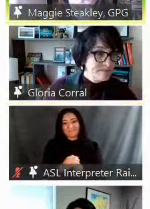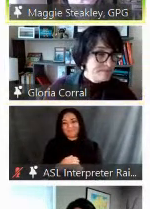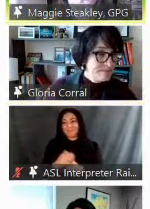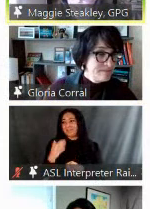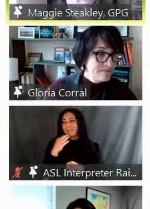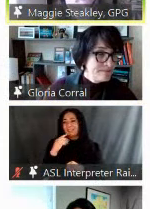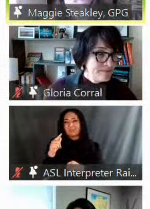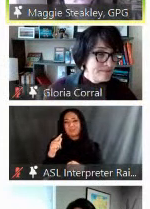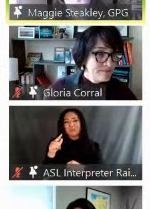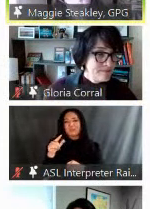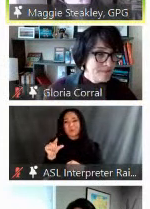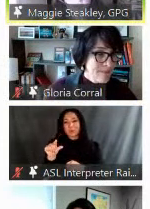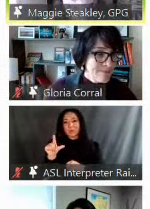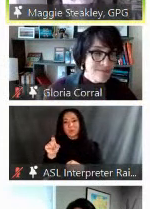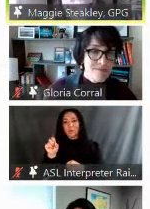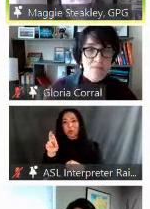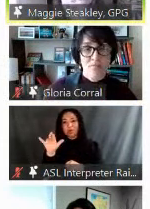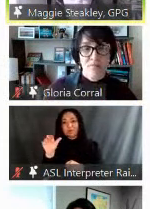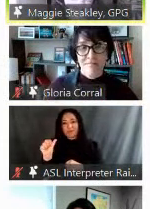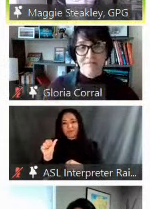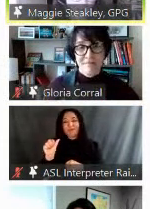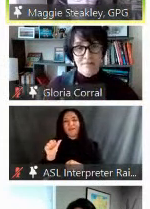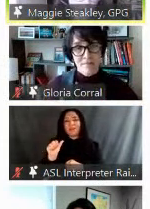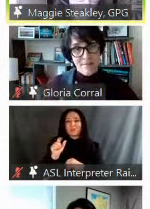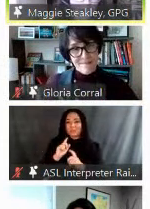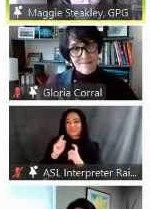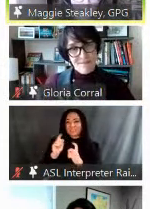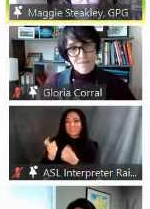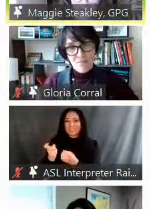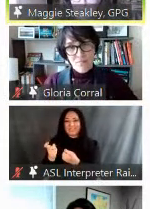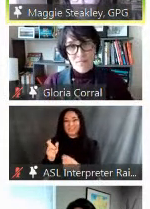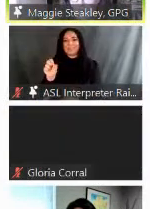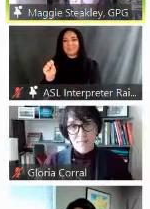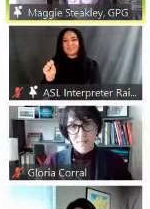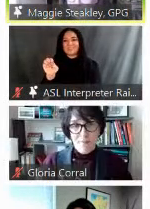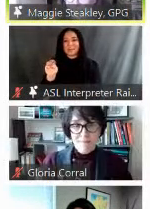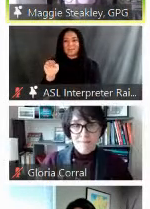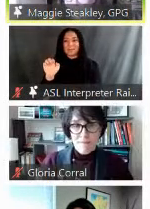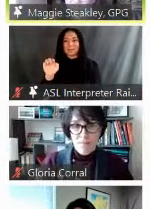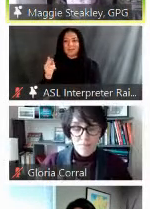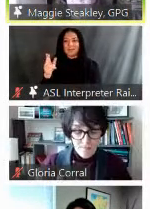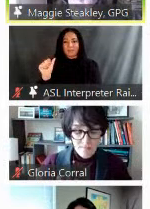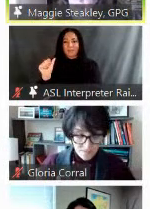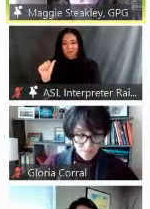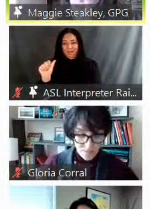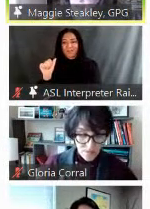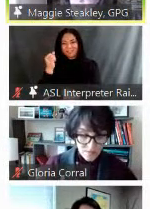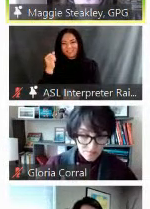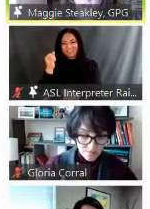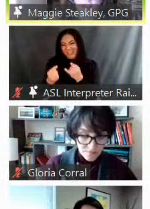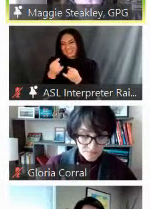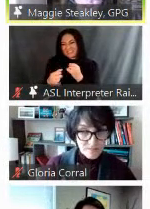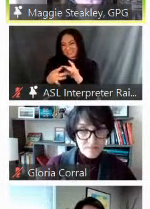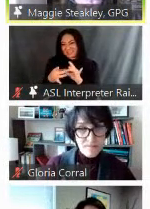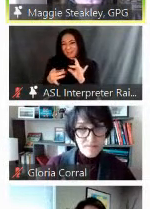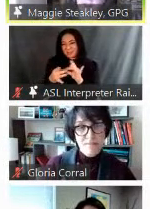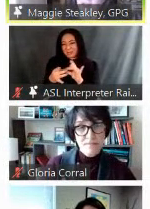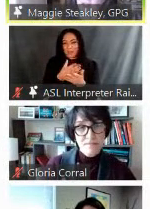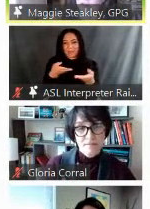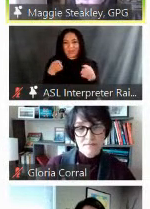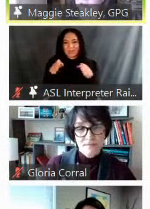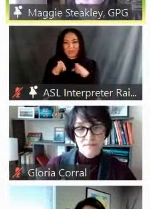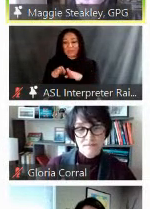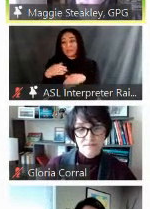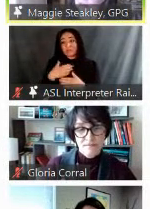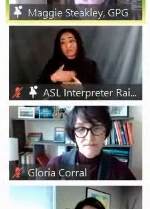Gloria. We're going to give Samantha Thompson the last verbal word on this topic before we transition, but appreciate all of the public comment